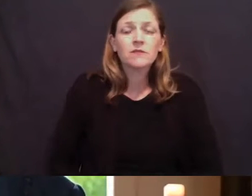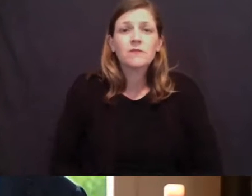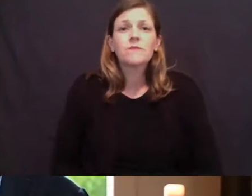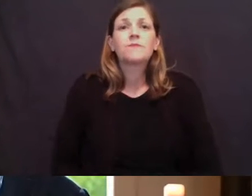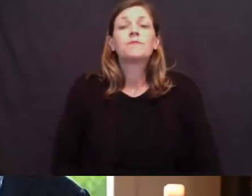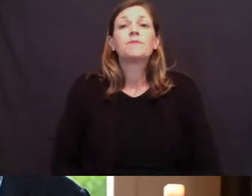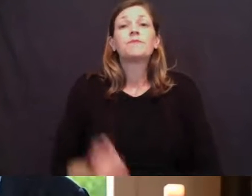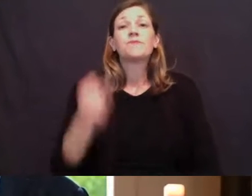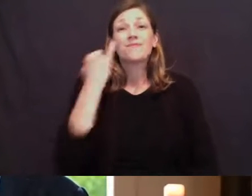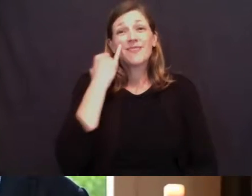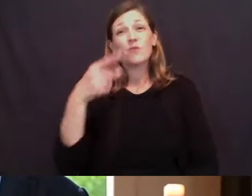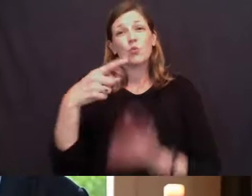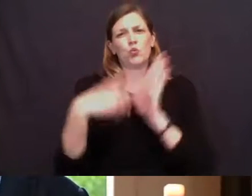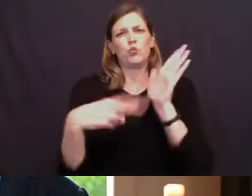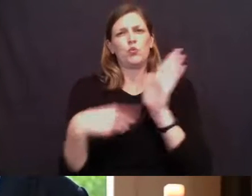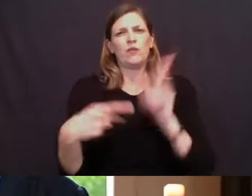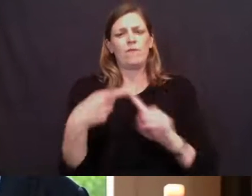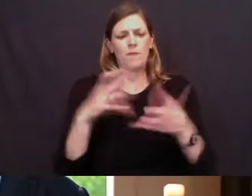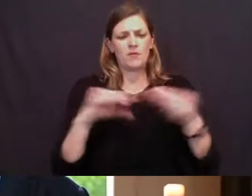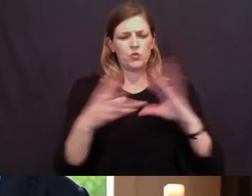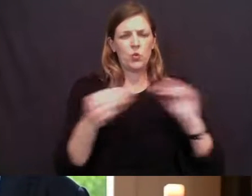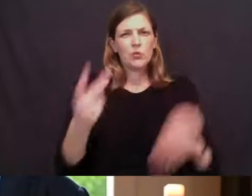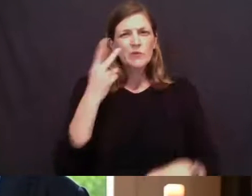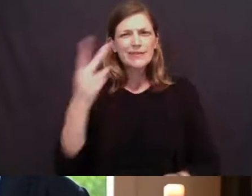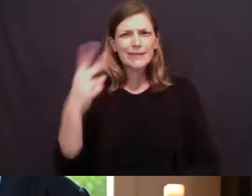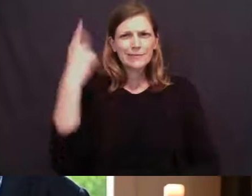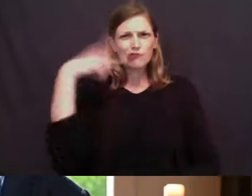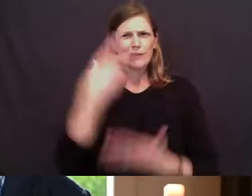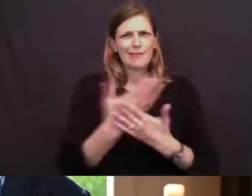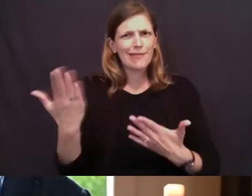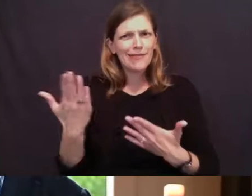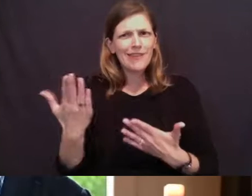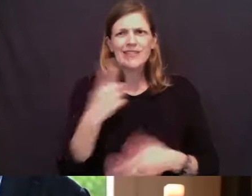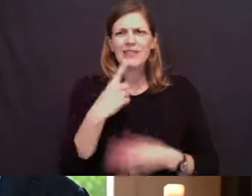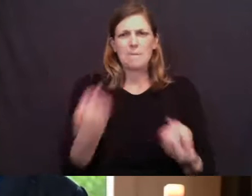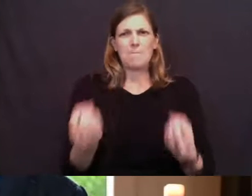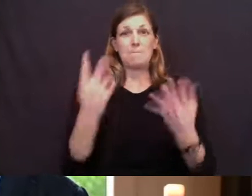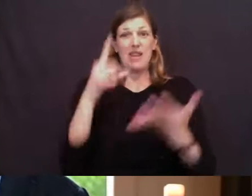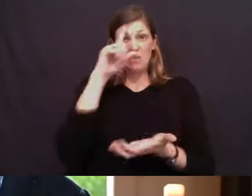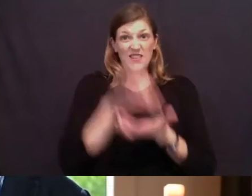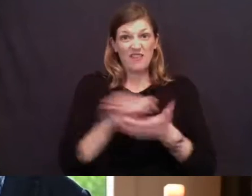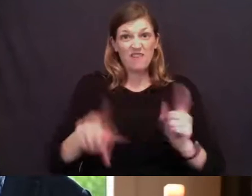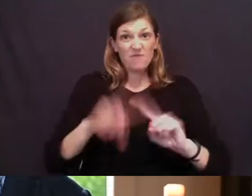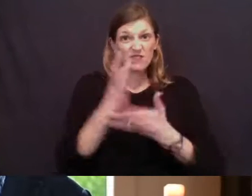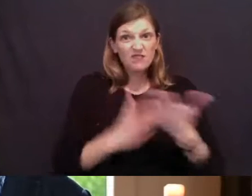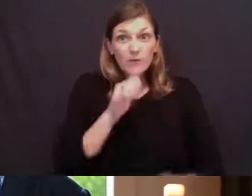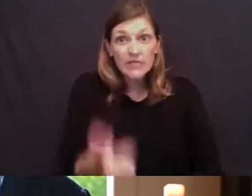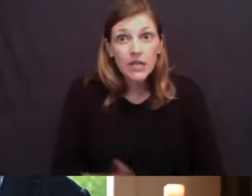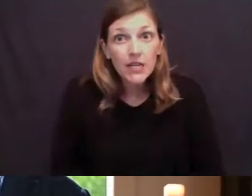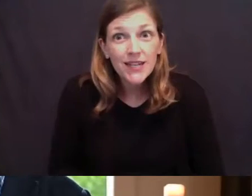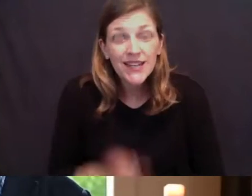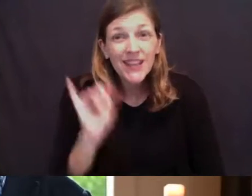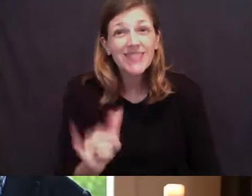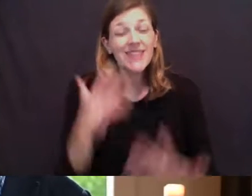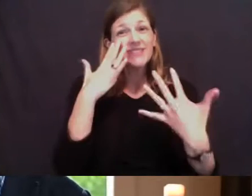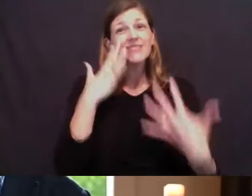And if you were to read on the story, you see this bizarre thing where it says many believed, but yet there were some who didn't. And that's the unfortunate